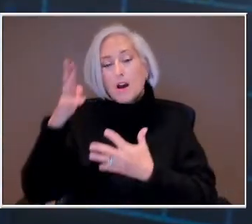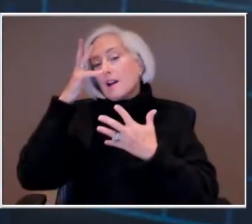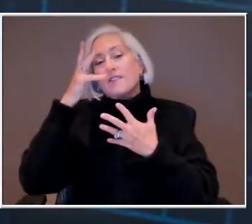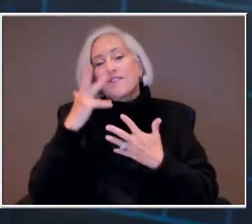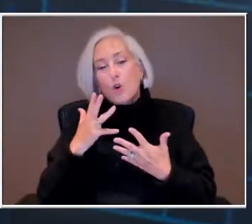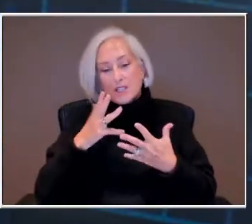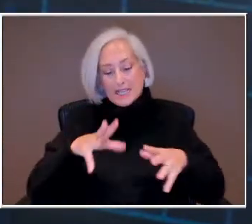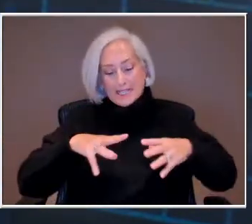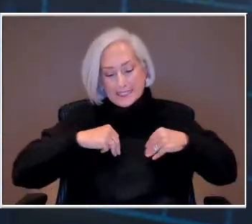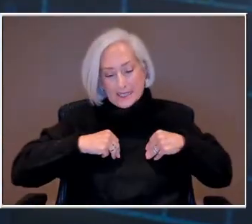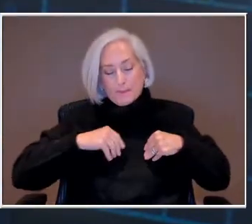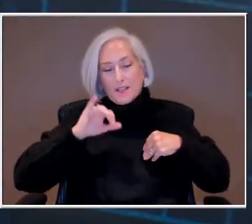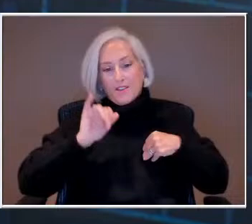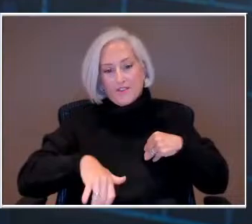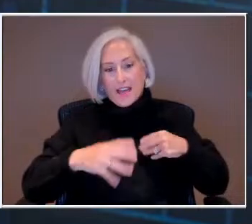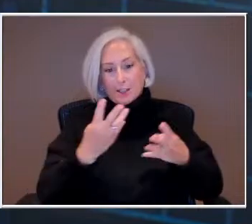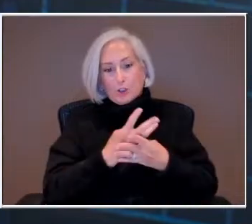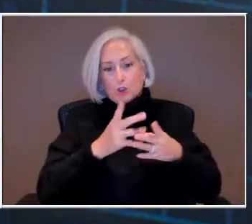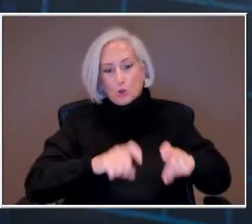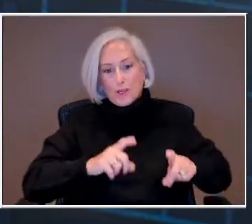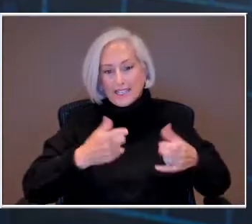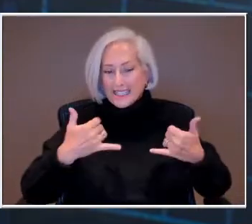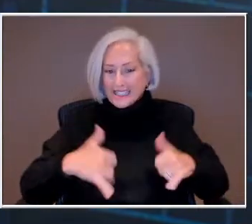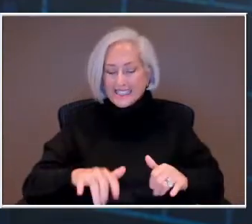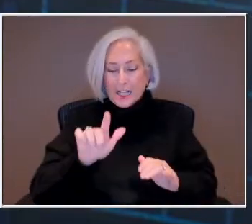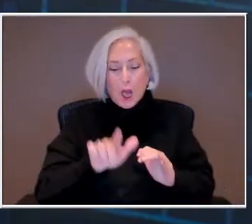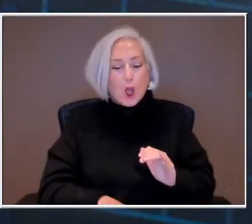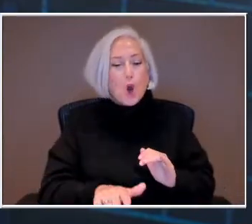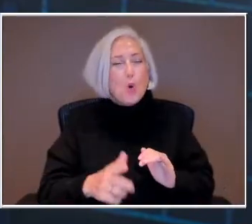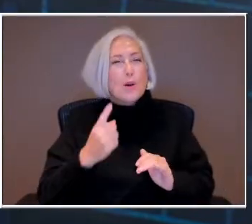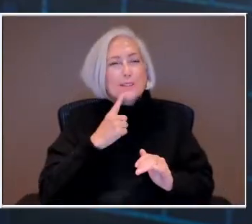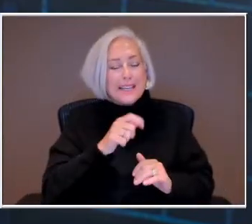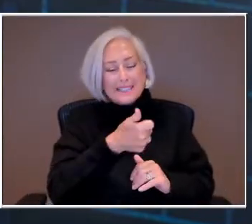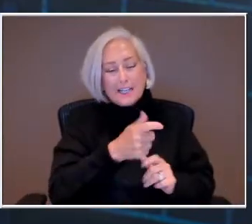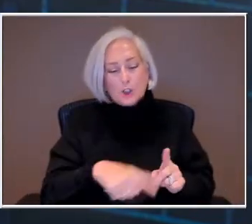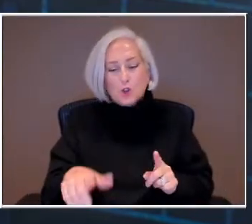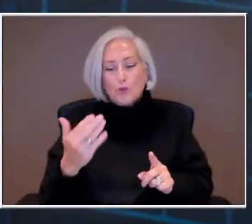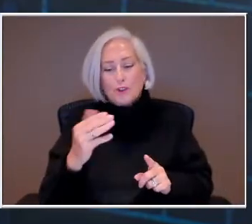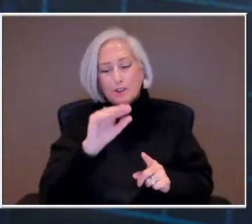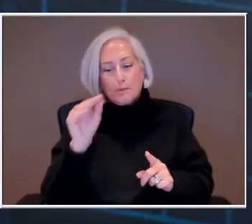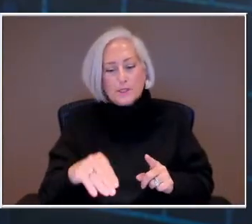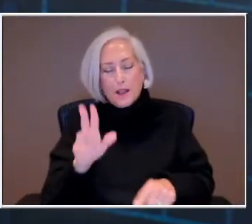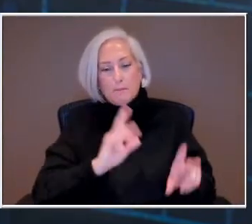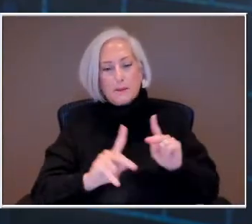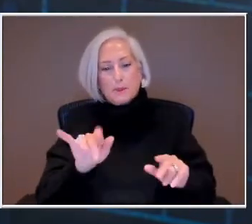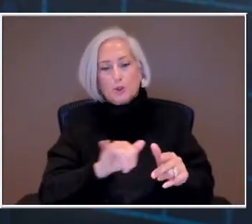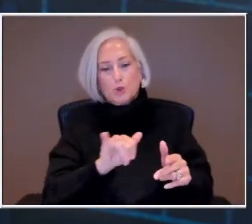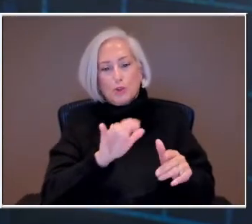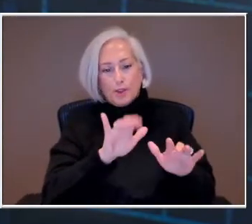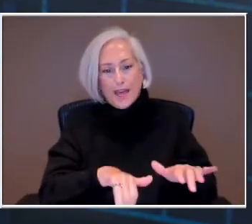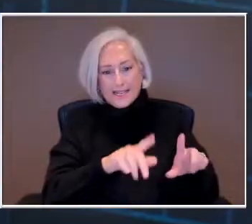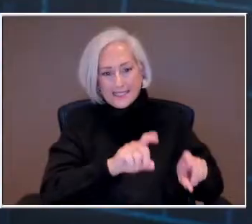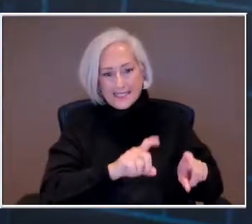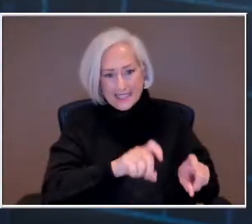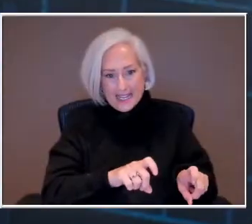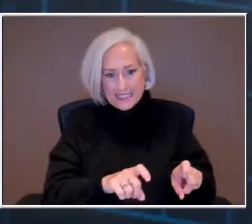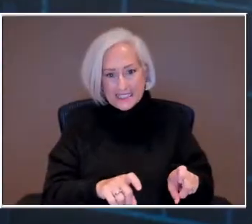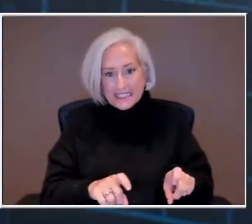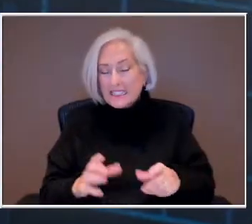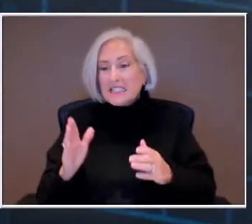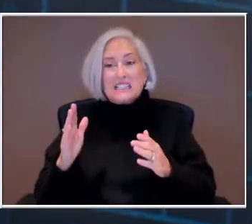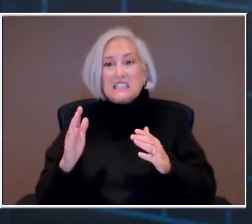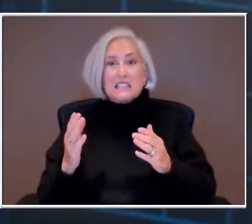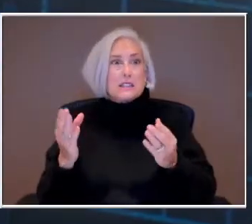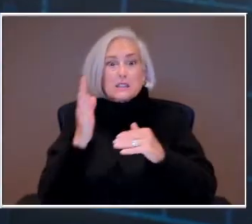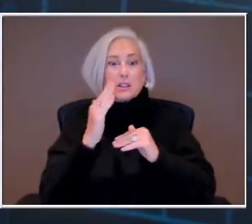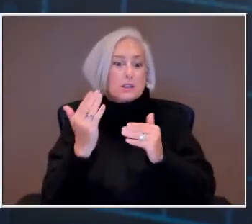the lung cancer screening is still very low. It's probably about 10–15% at the most, and even single digit in some states. So there's a lot of